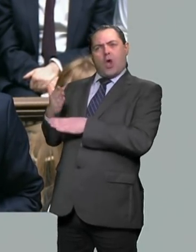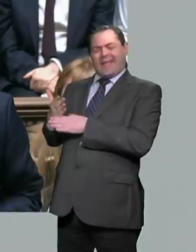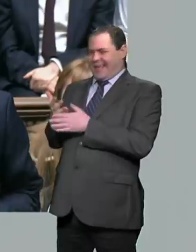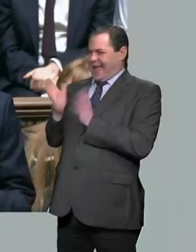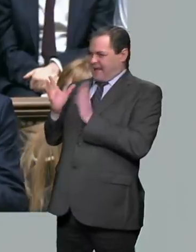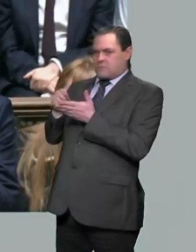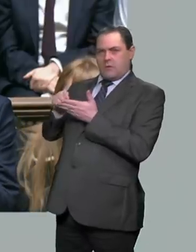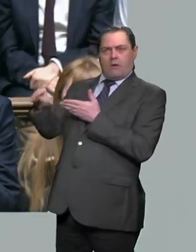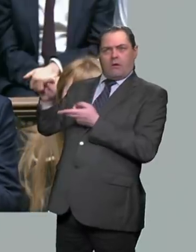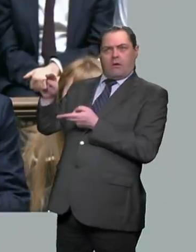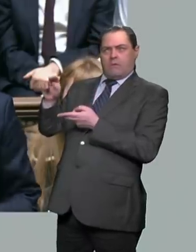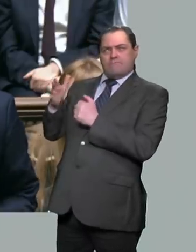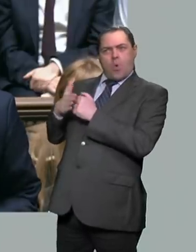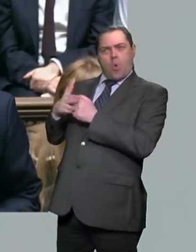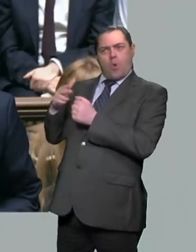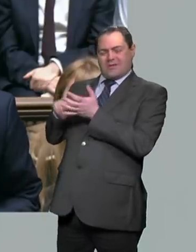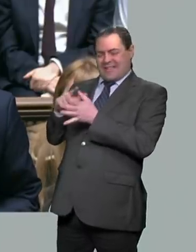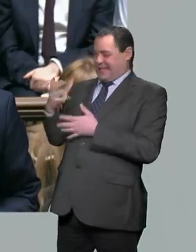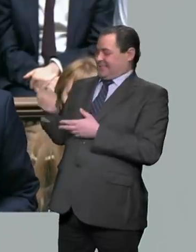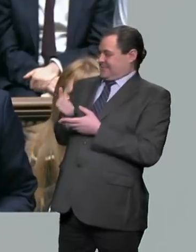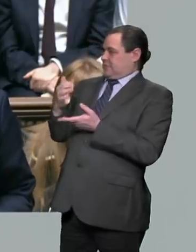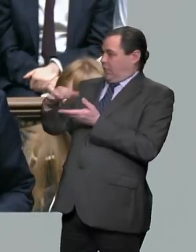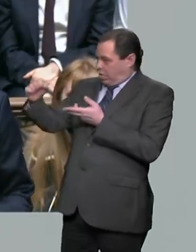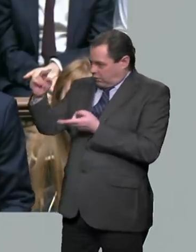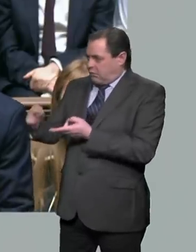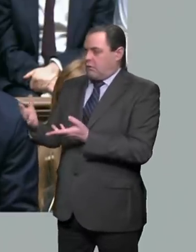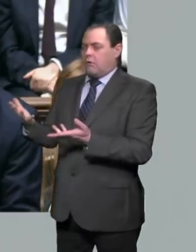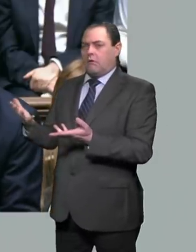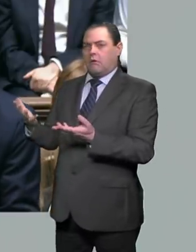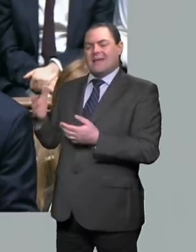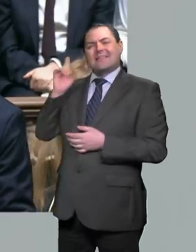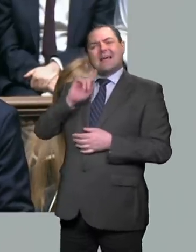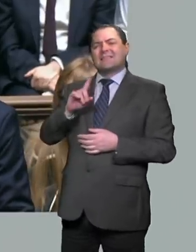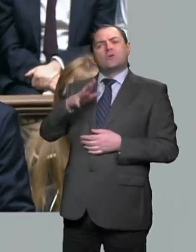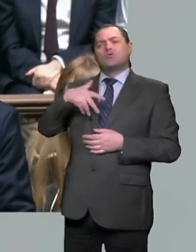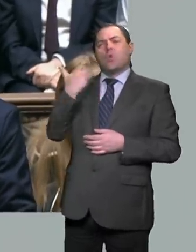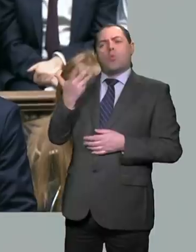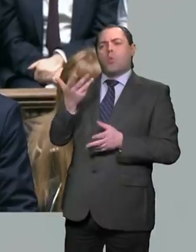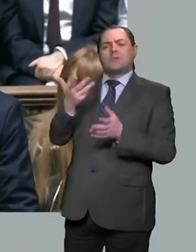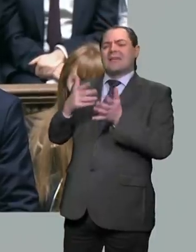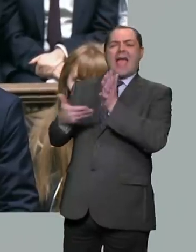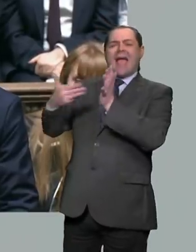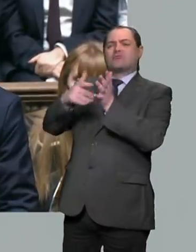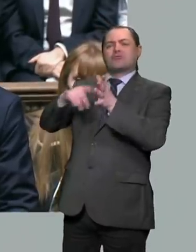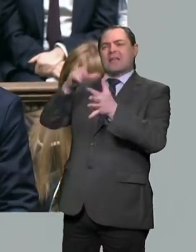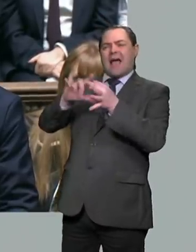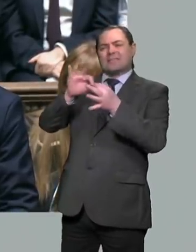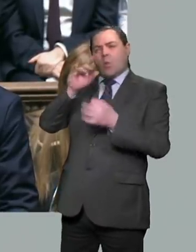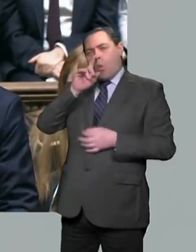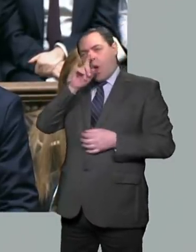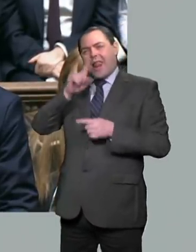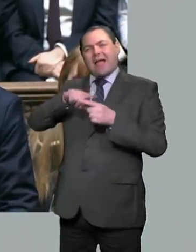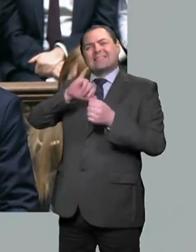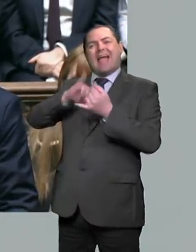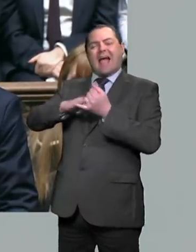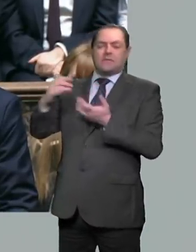more. Yesterday, he ordered his troops not to support a windfall tax on oil and gas companies. As a result,